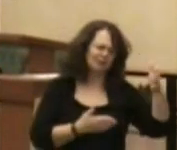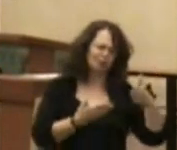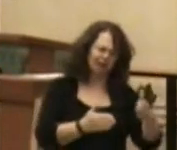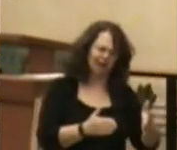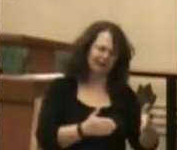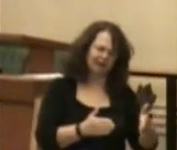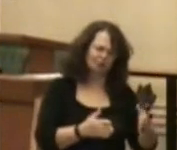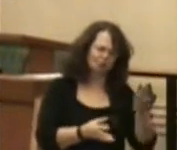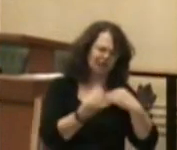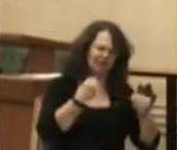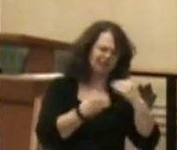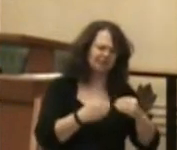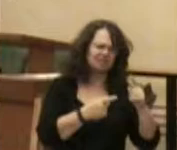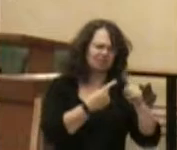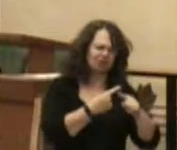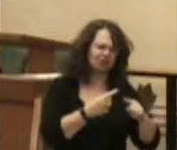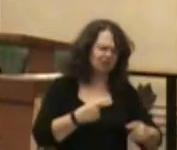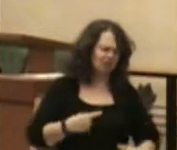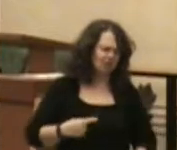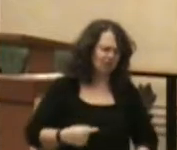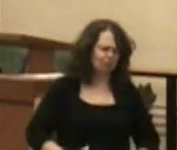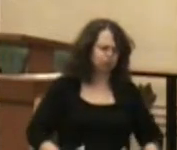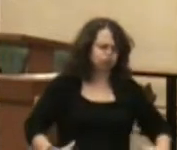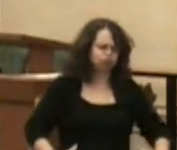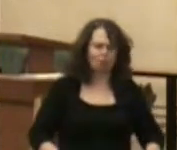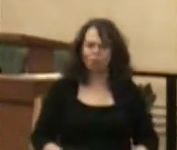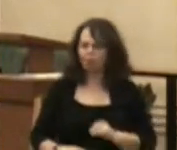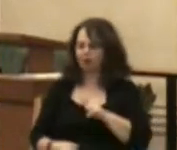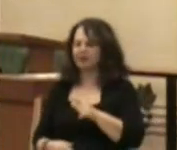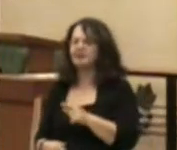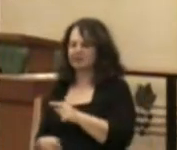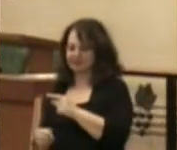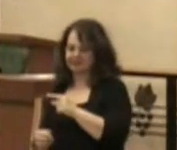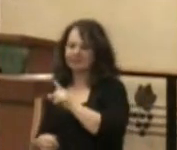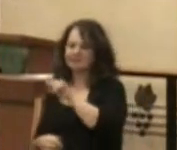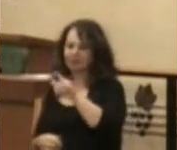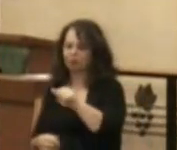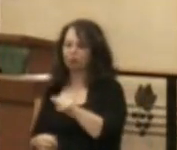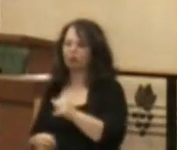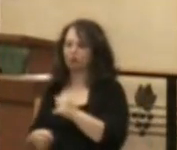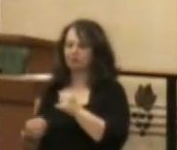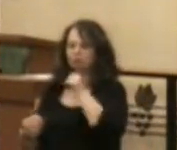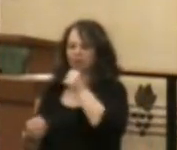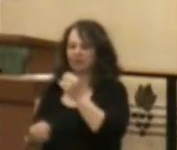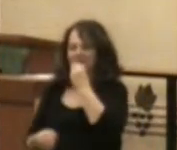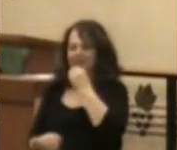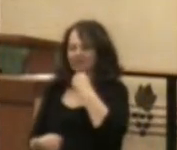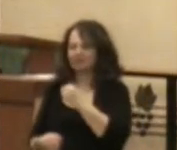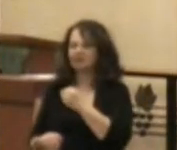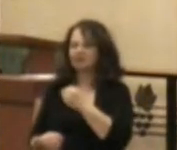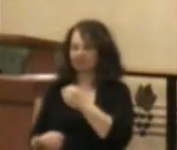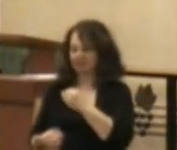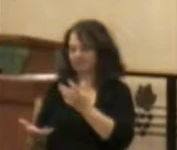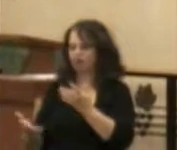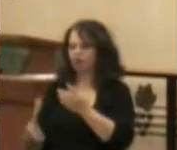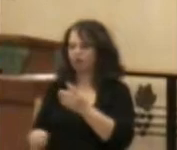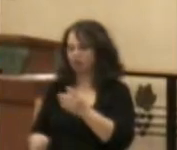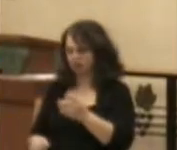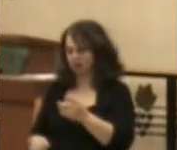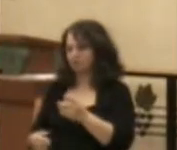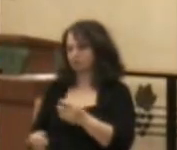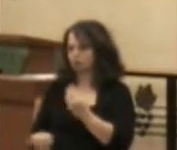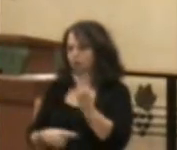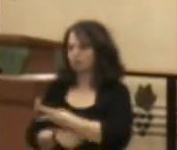can tell you it was painful to watch Gramps and how he spiraled downward in